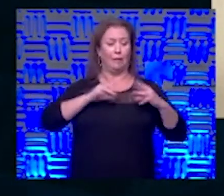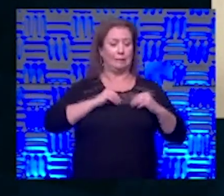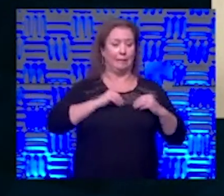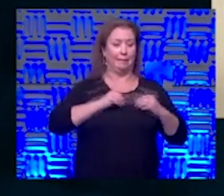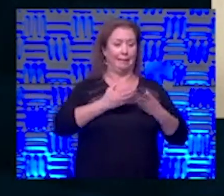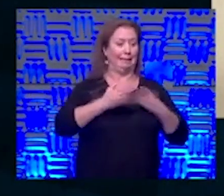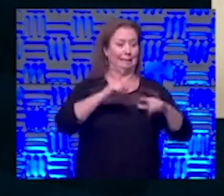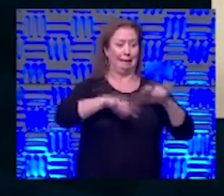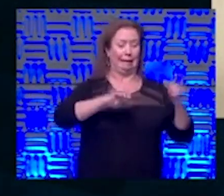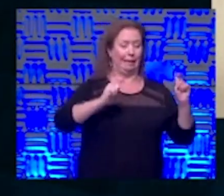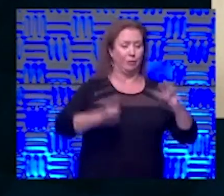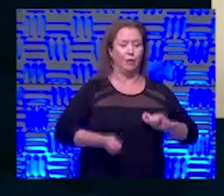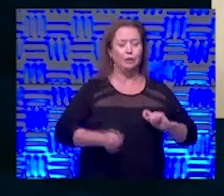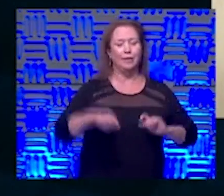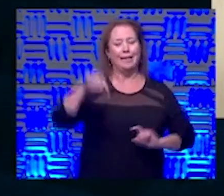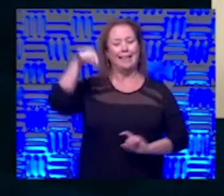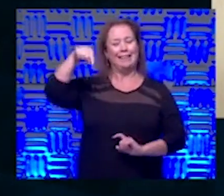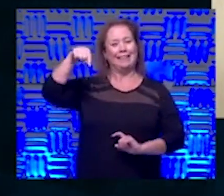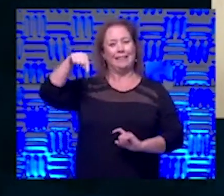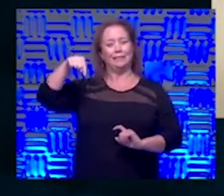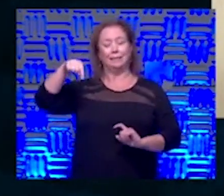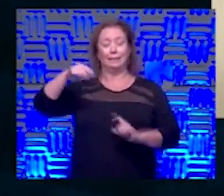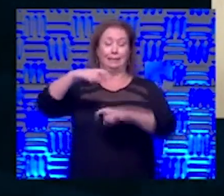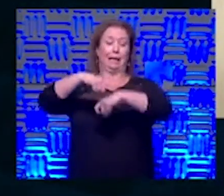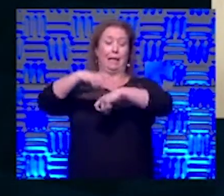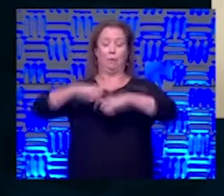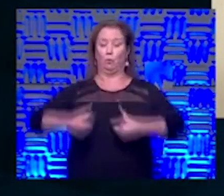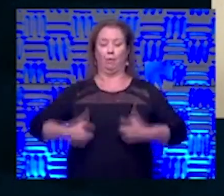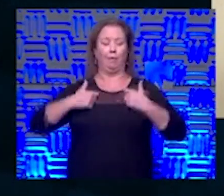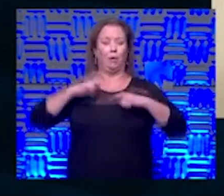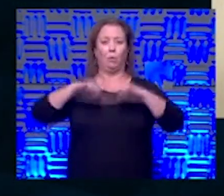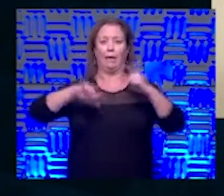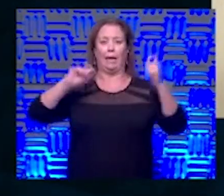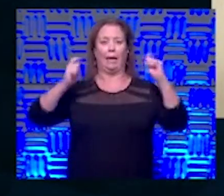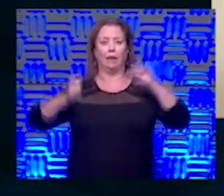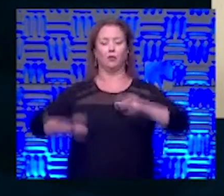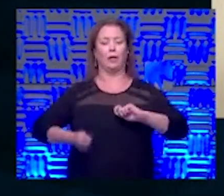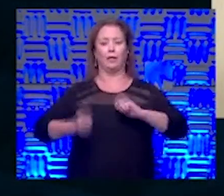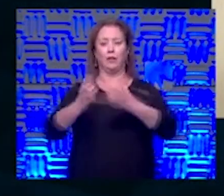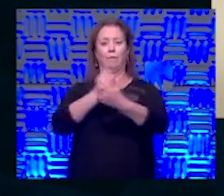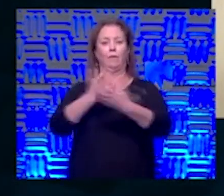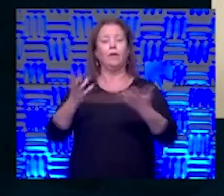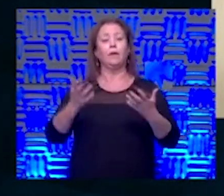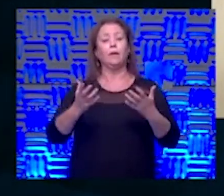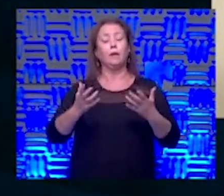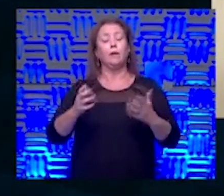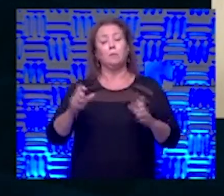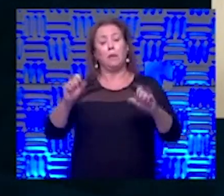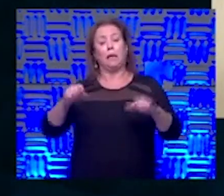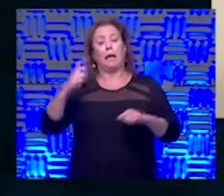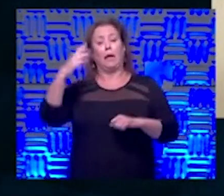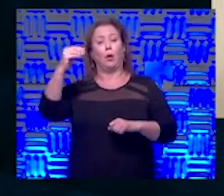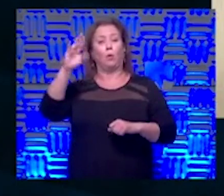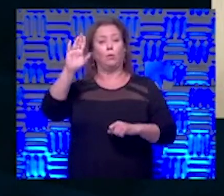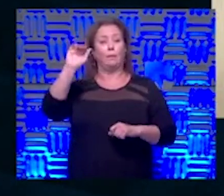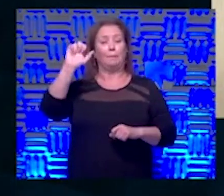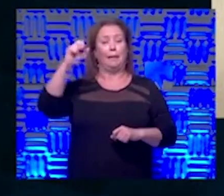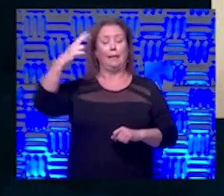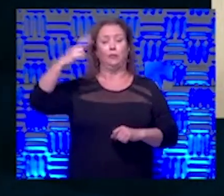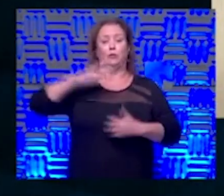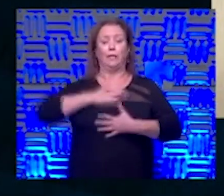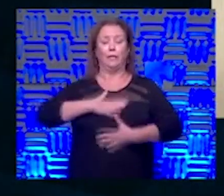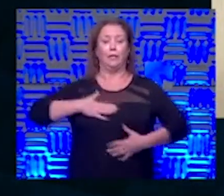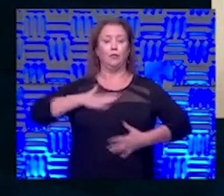change. And this is one of those things we're living in. We can't change all these factors, but can I go to the beach and enjoy